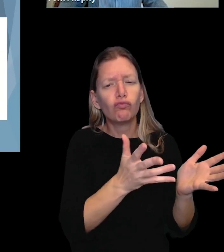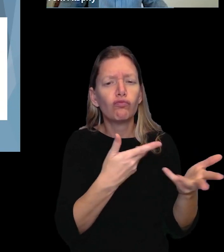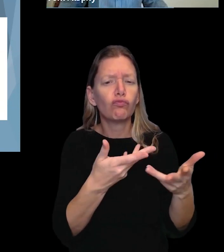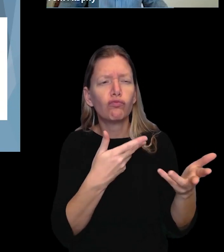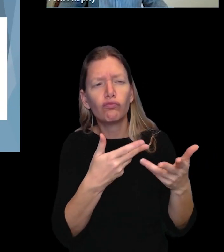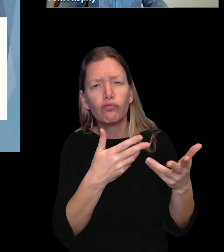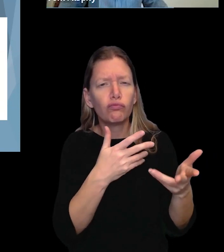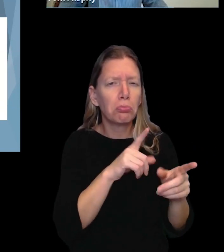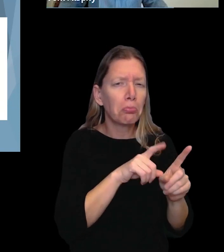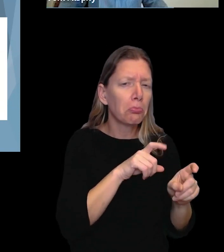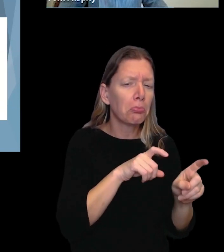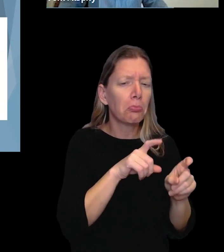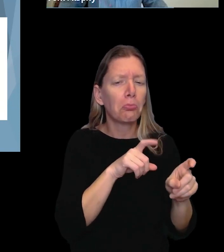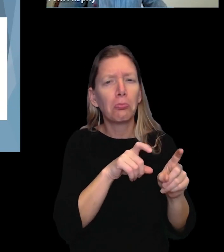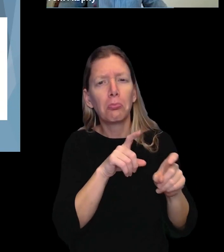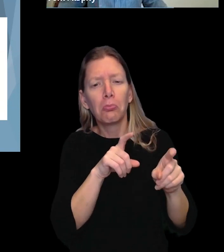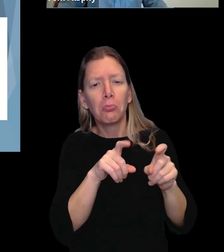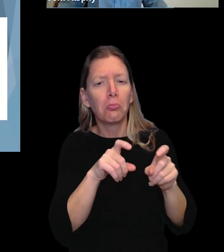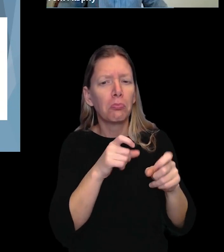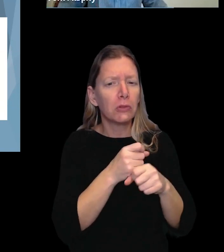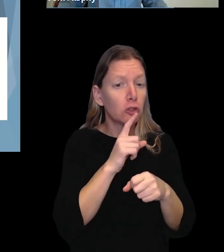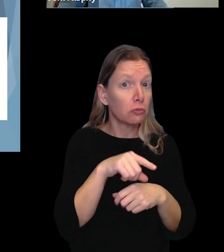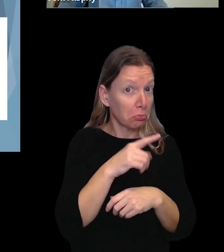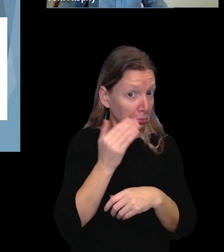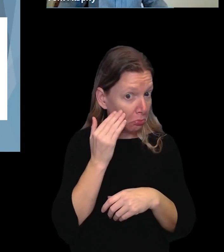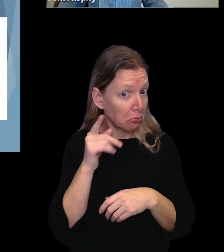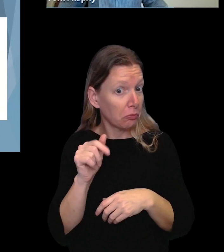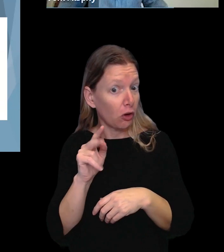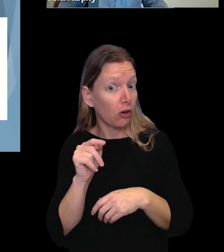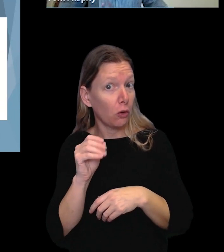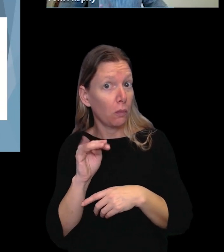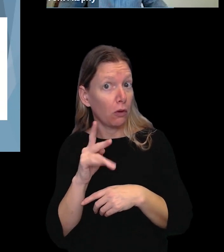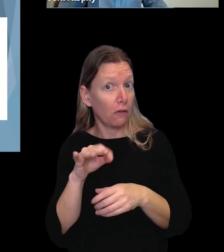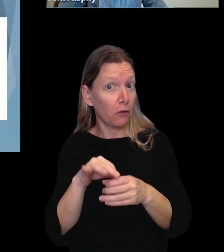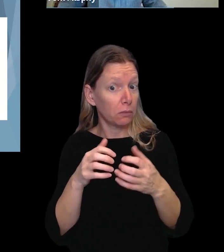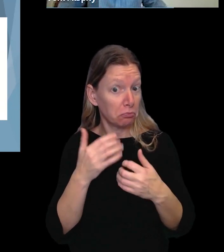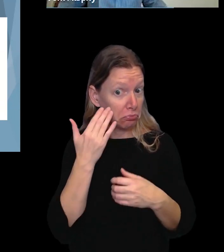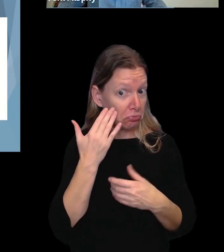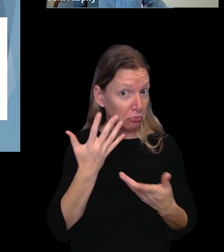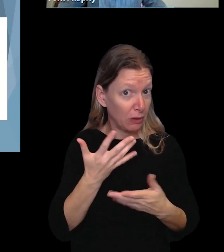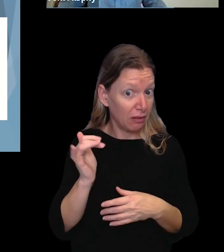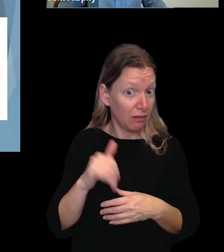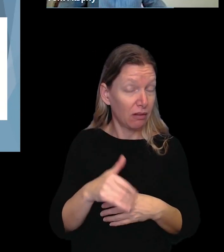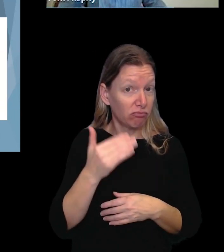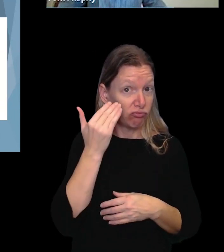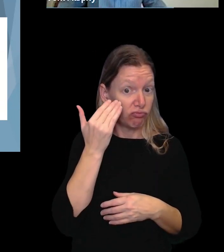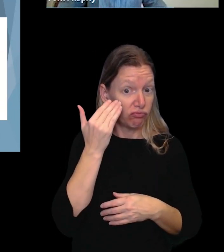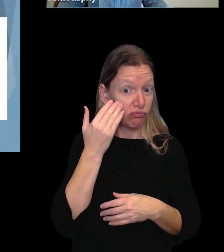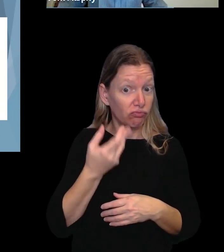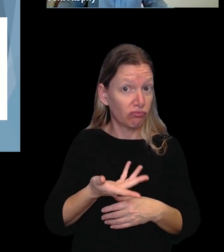there, and pick their brains a little bit. Make sure that they